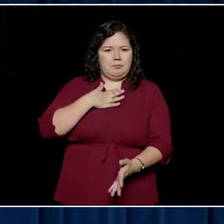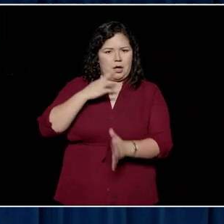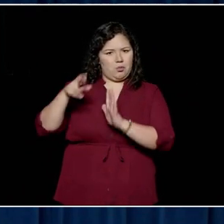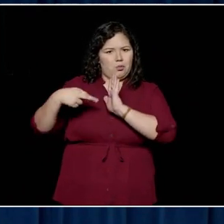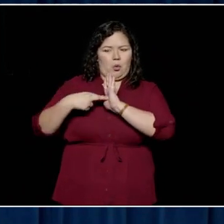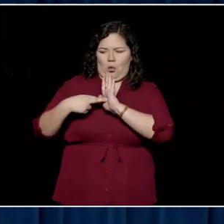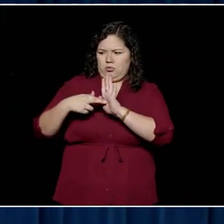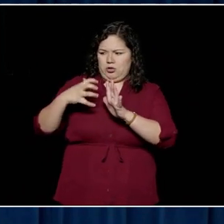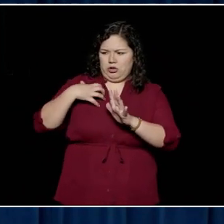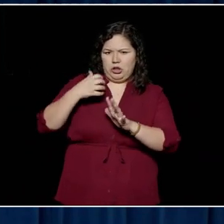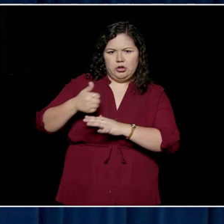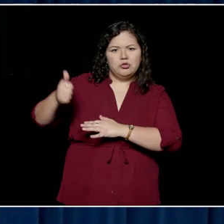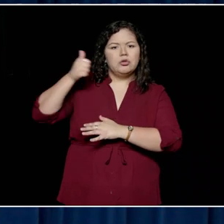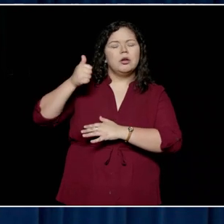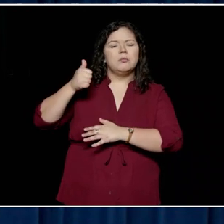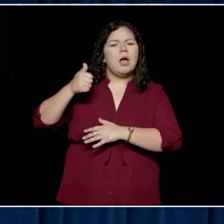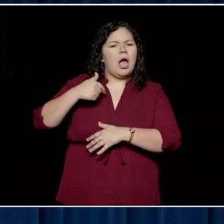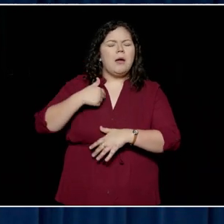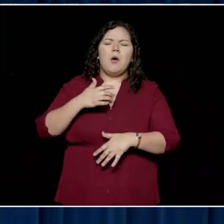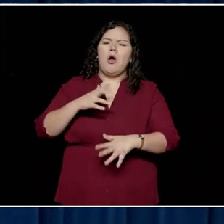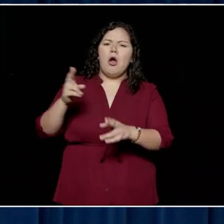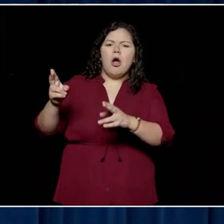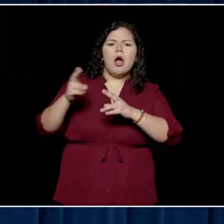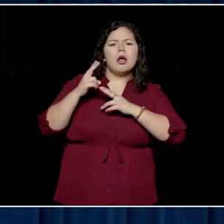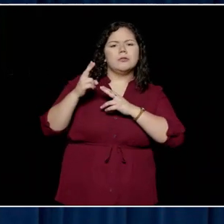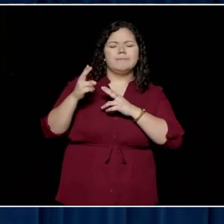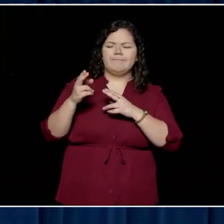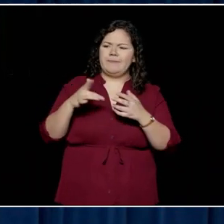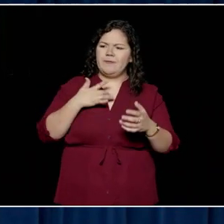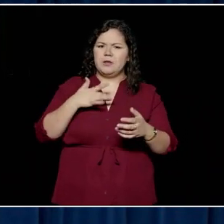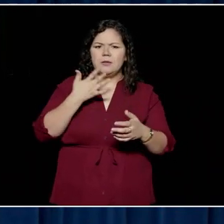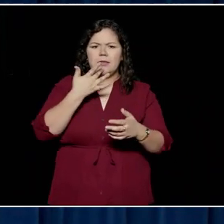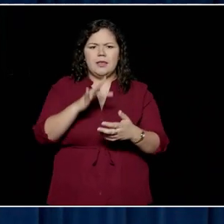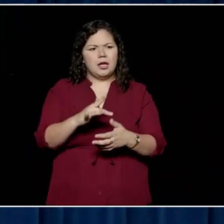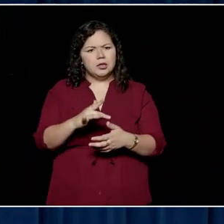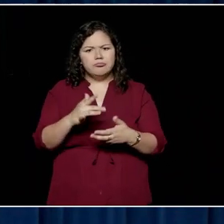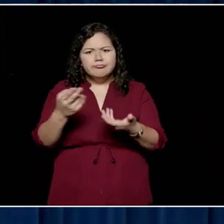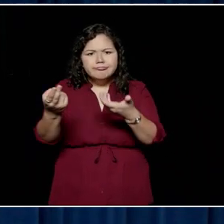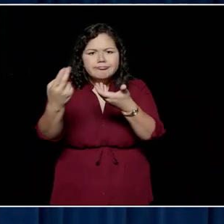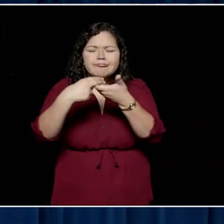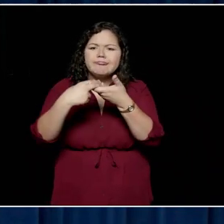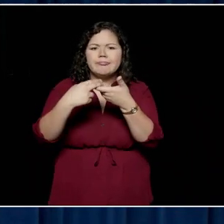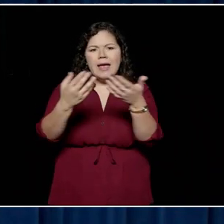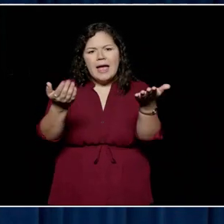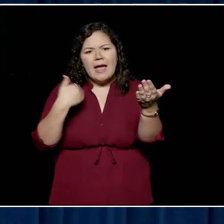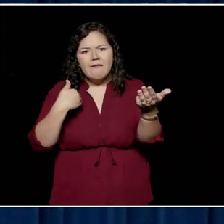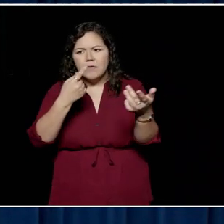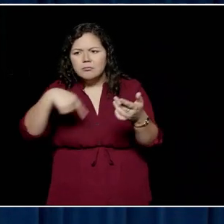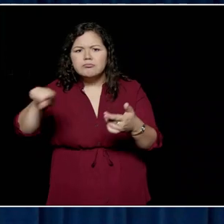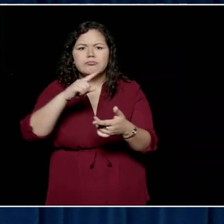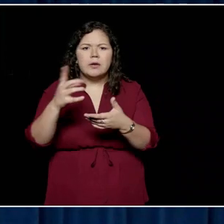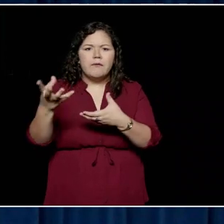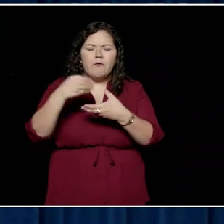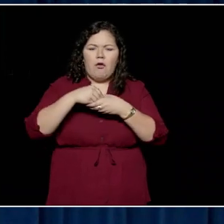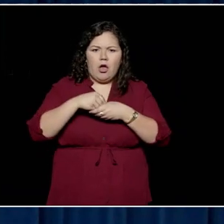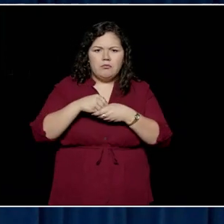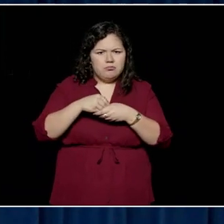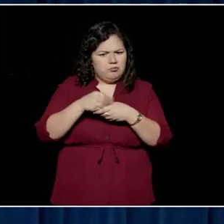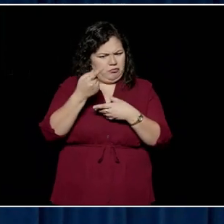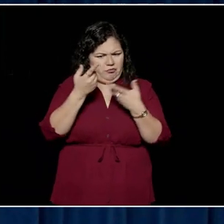As Chancellor, it's been my great honor and privilege to join you today and to have admitted you to the convocation of